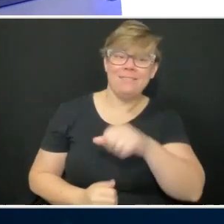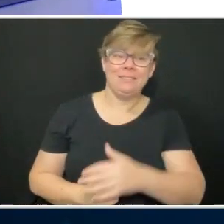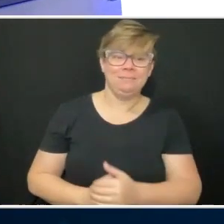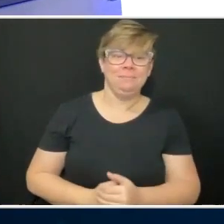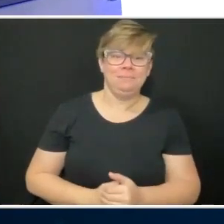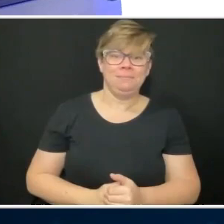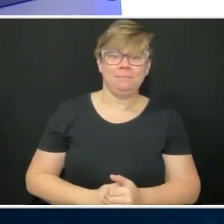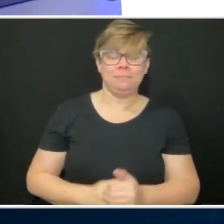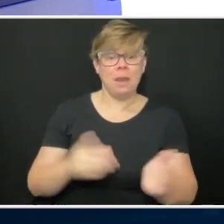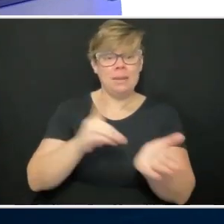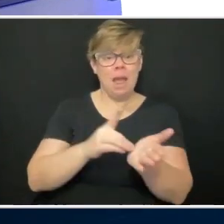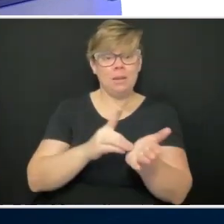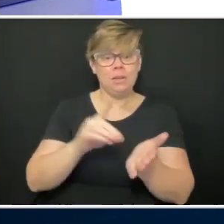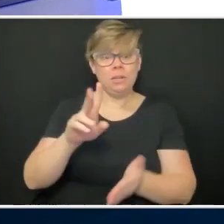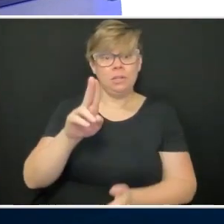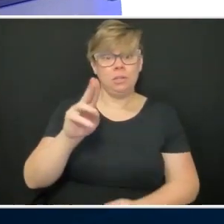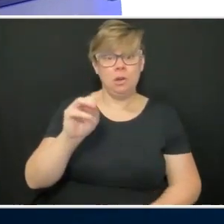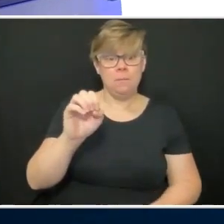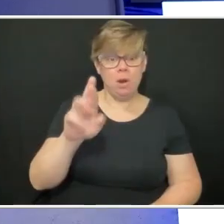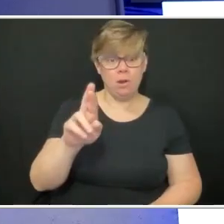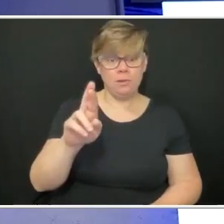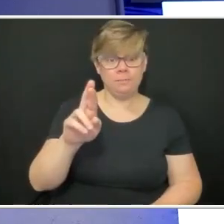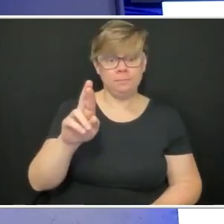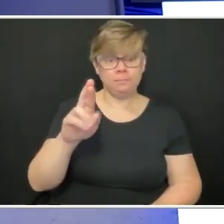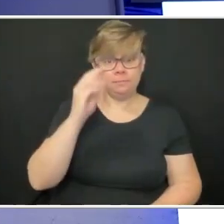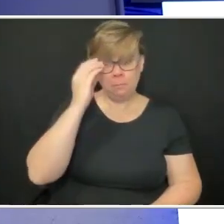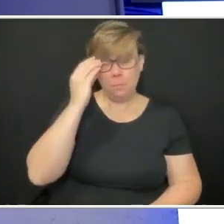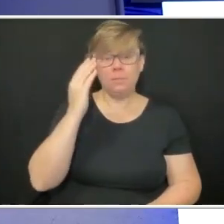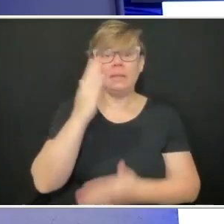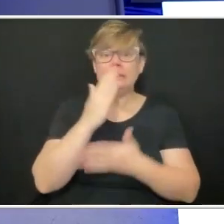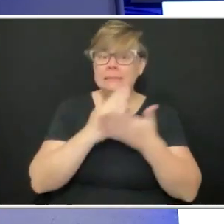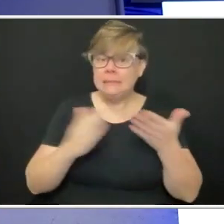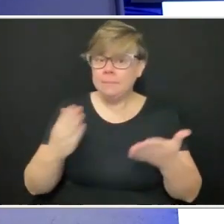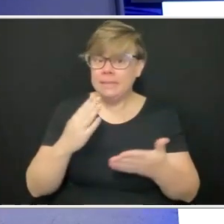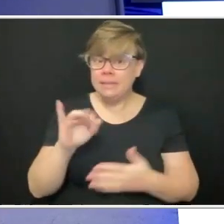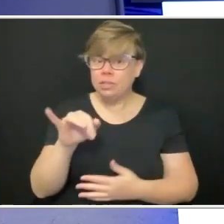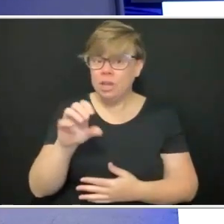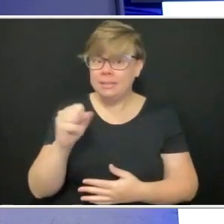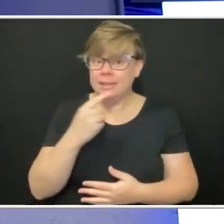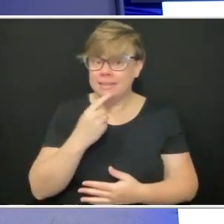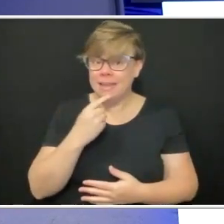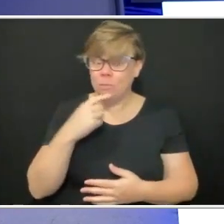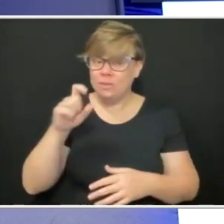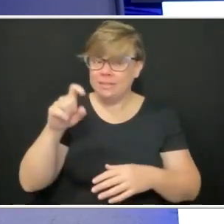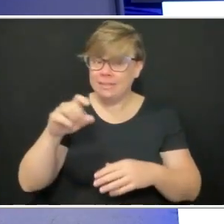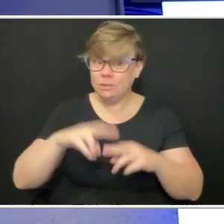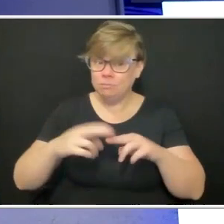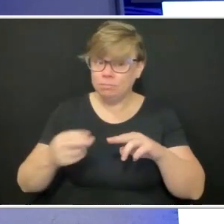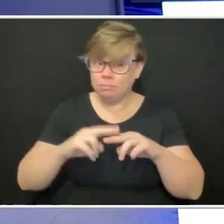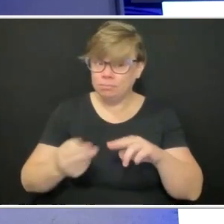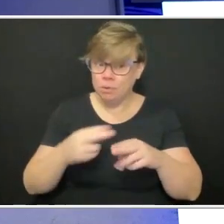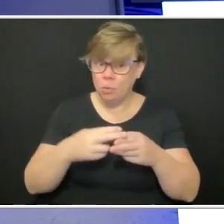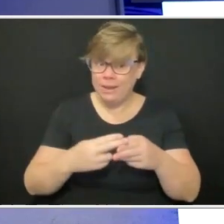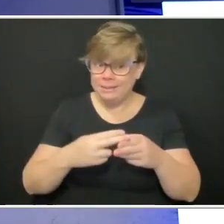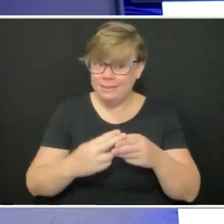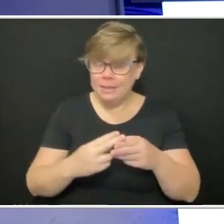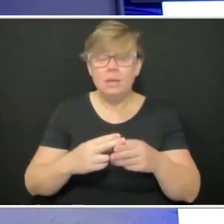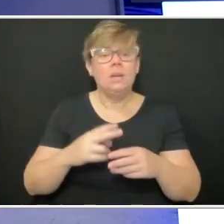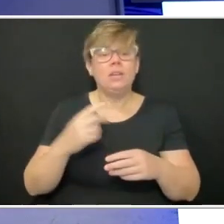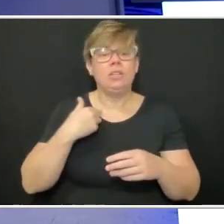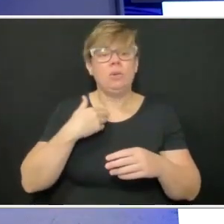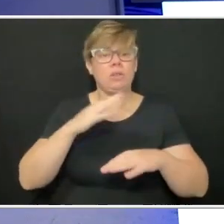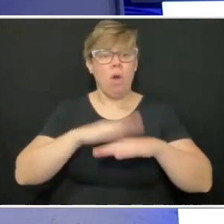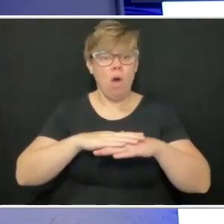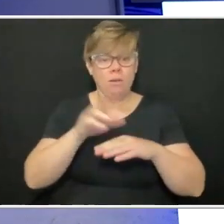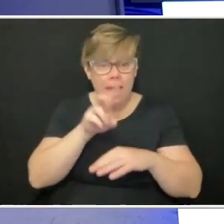Dr. Kumar, something that Jessica talked about in her story was her need to lose weight. She was on a quest to lose